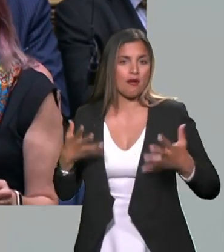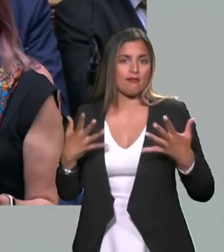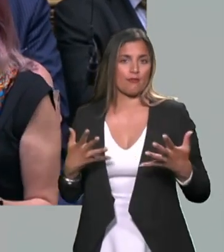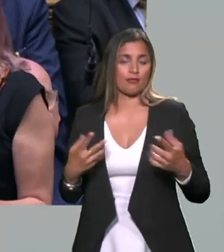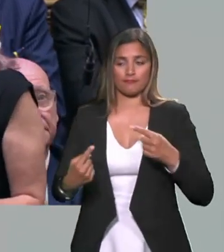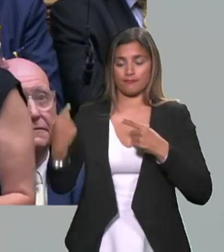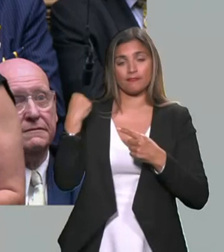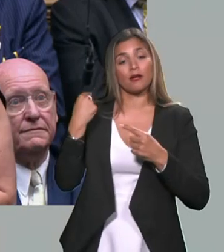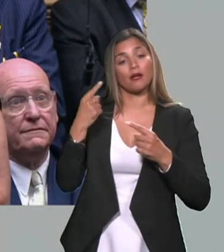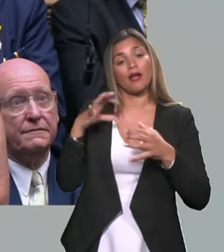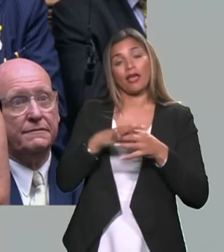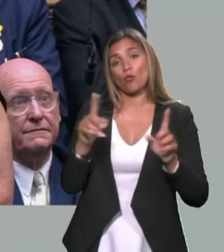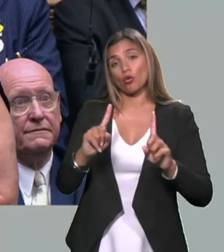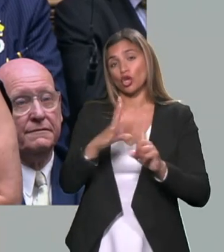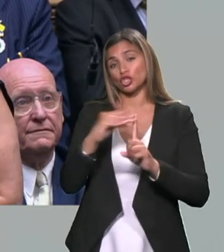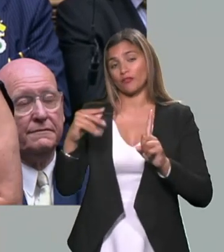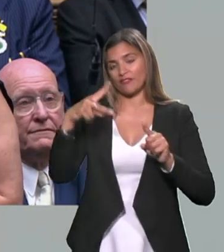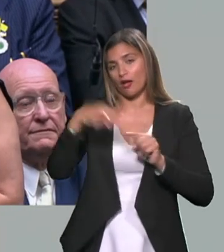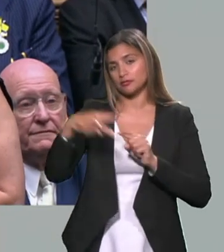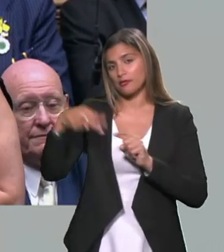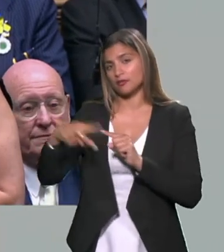the communities I represent,